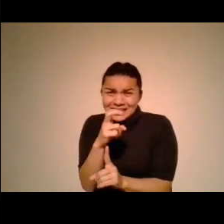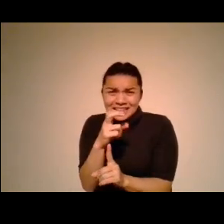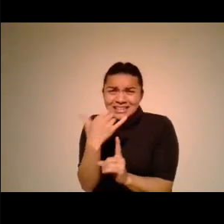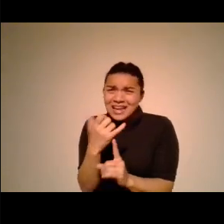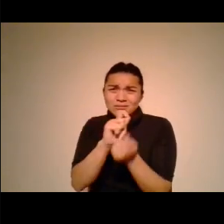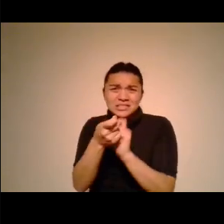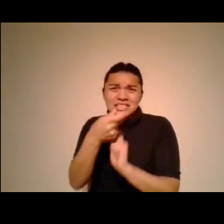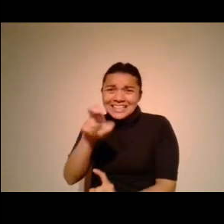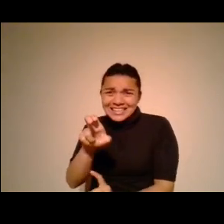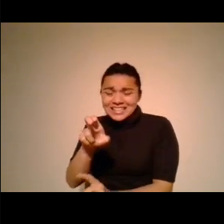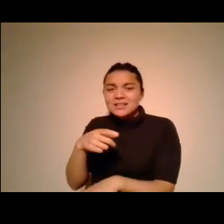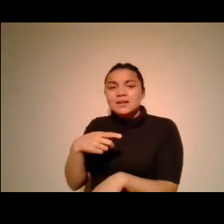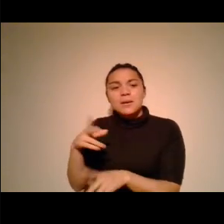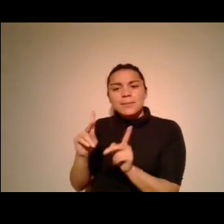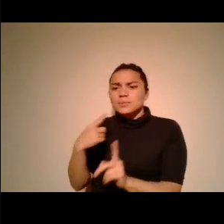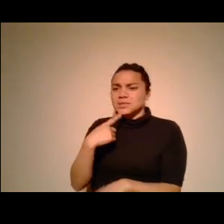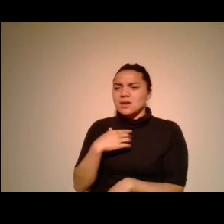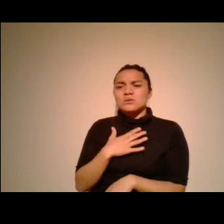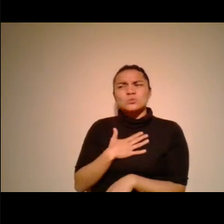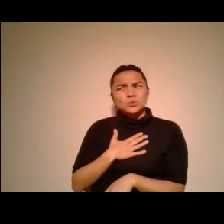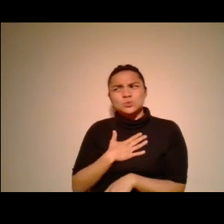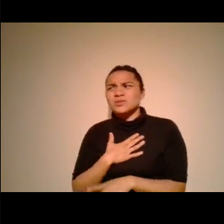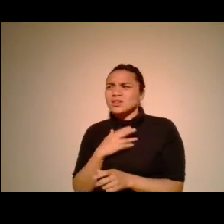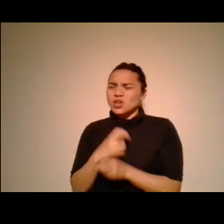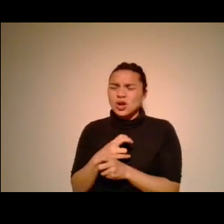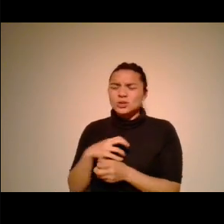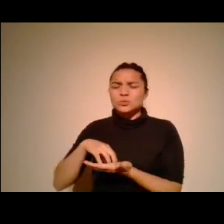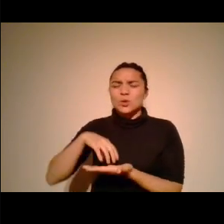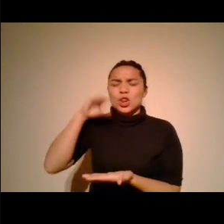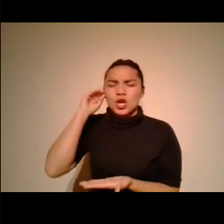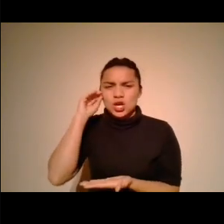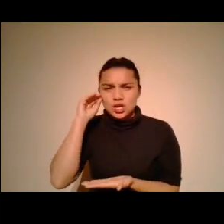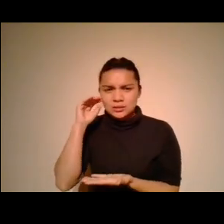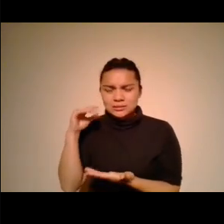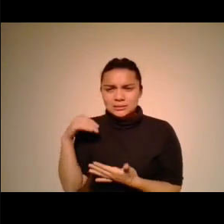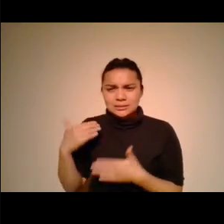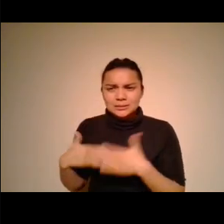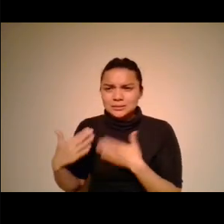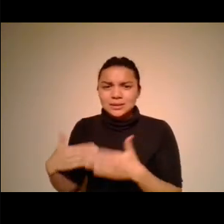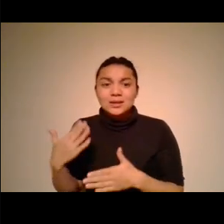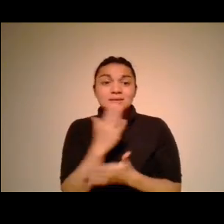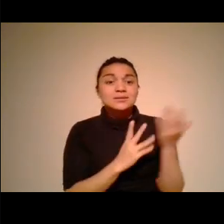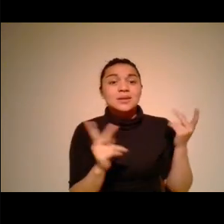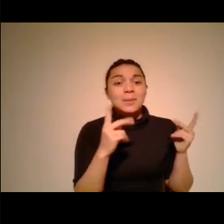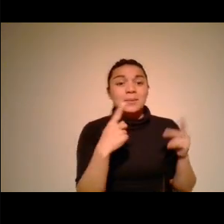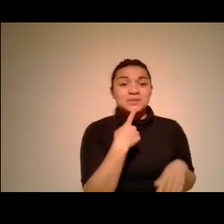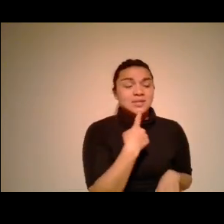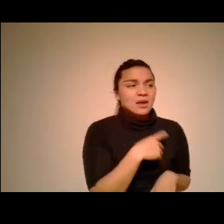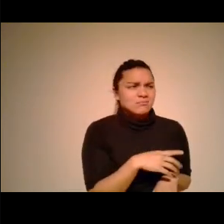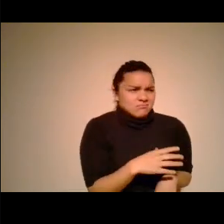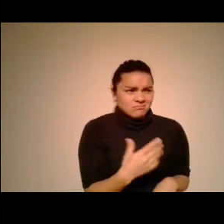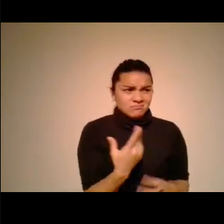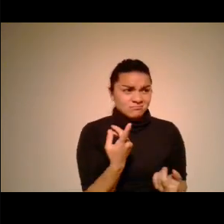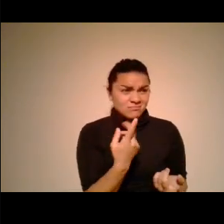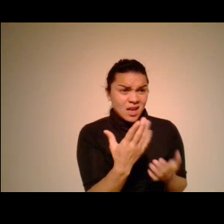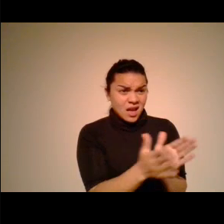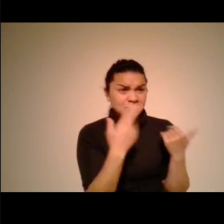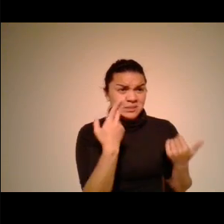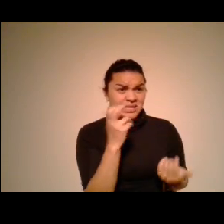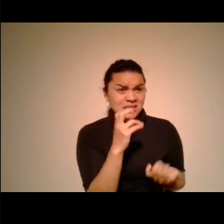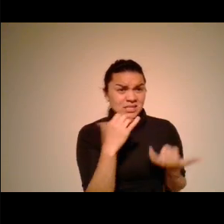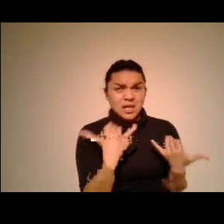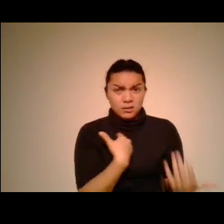to learn. But other people will report, oh, I just did it and it's fine. So I'm really interested in looking at how